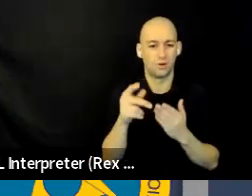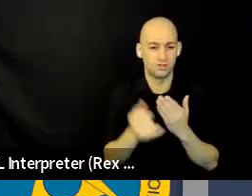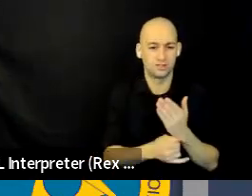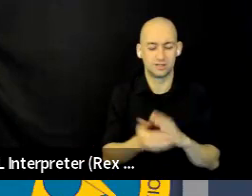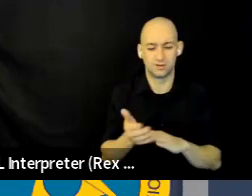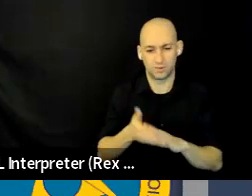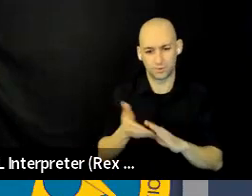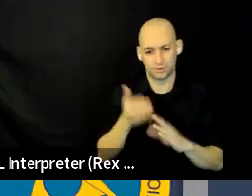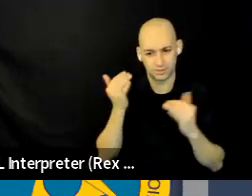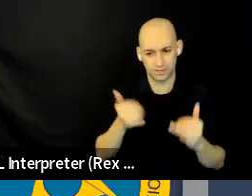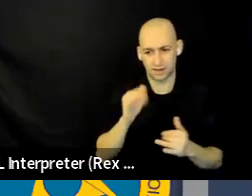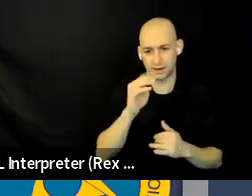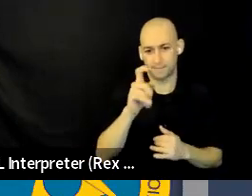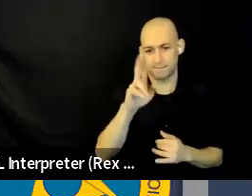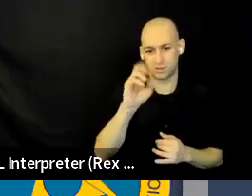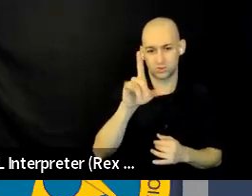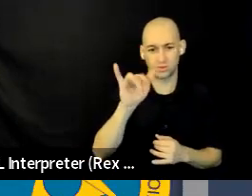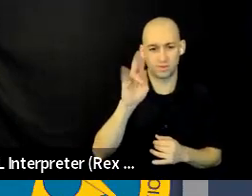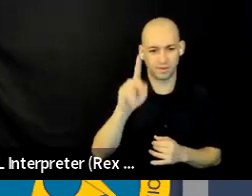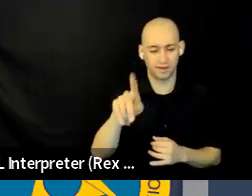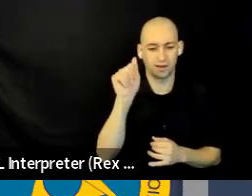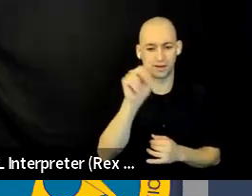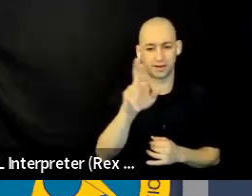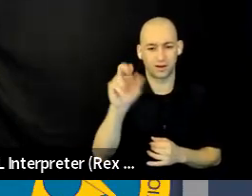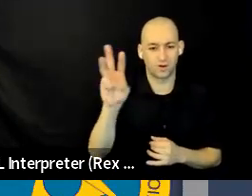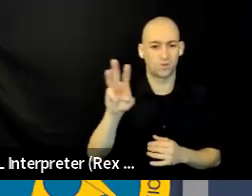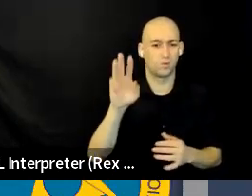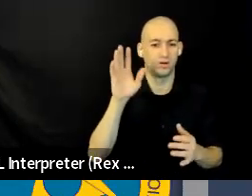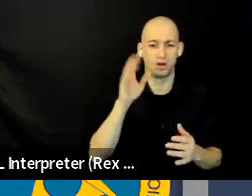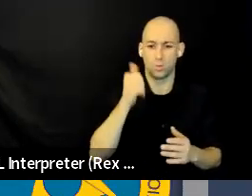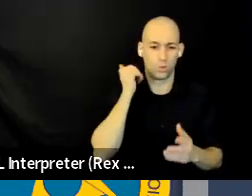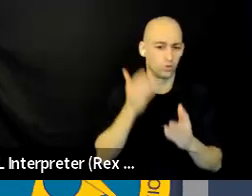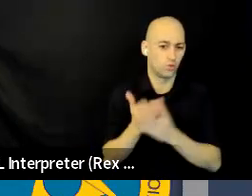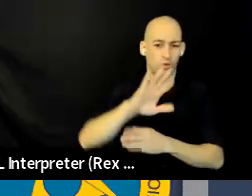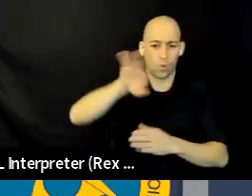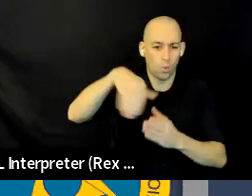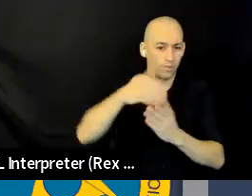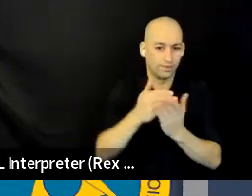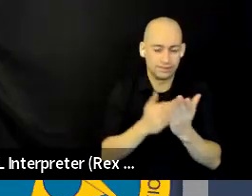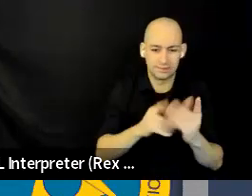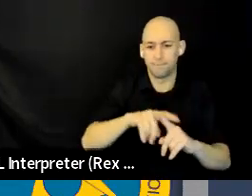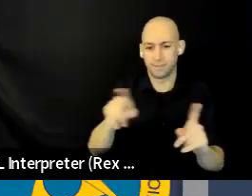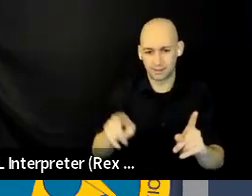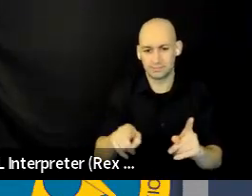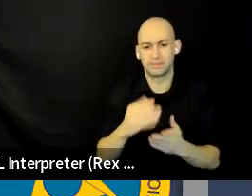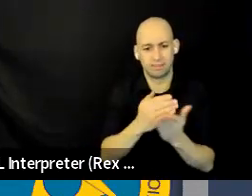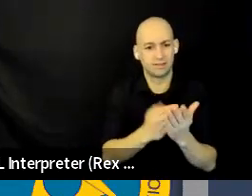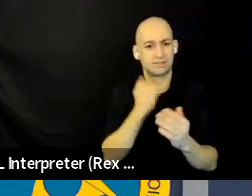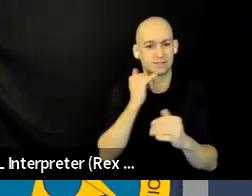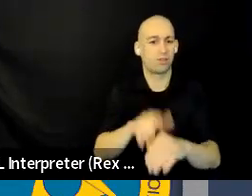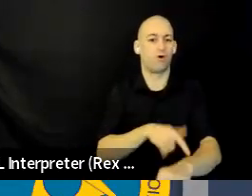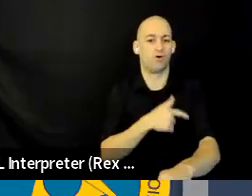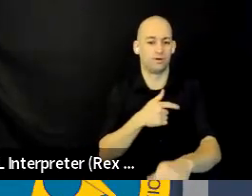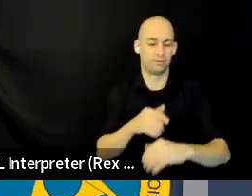through Metrolink, through our new Arrow. I won't go through the whole list of projects here, but the list is long,